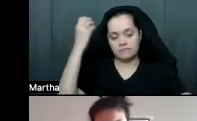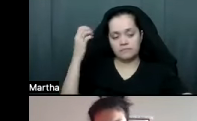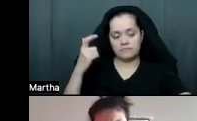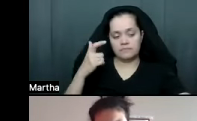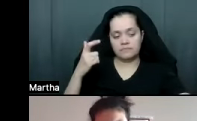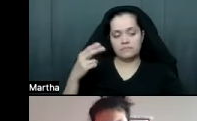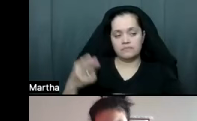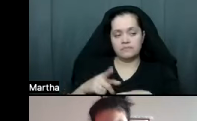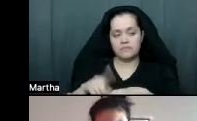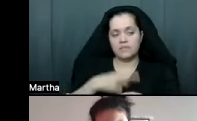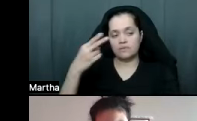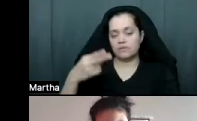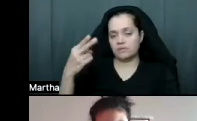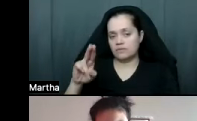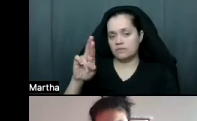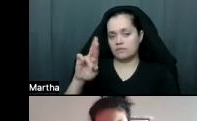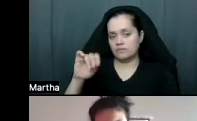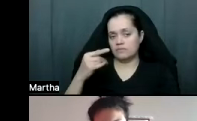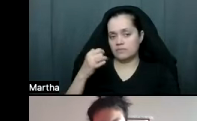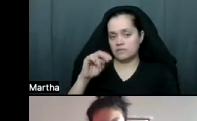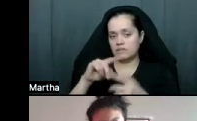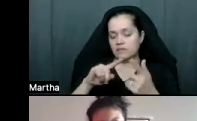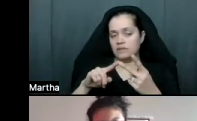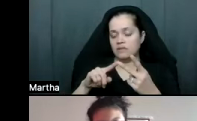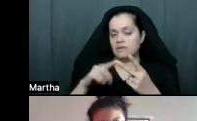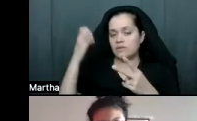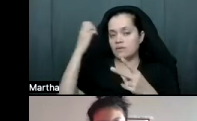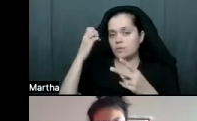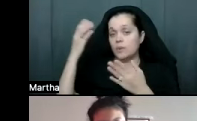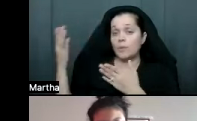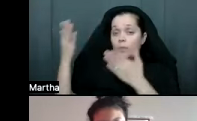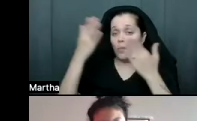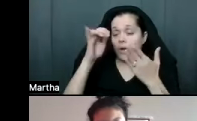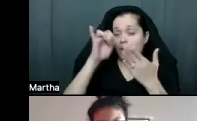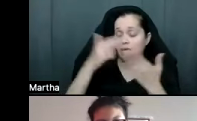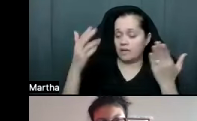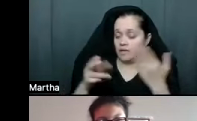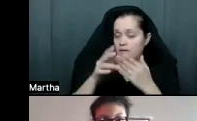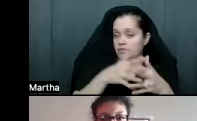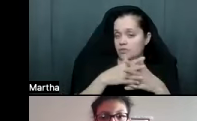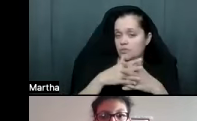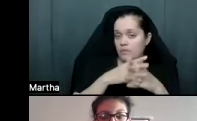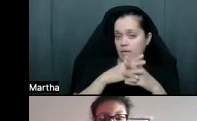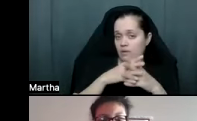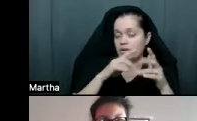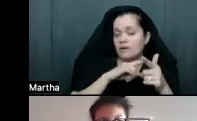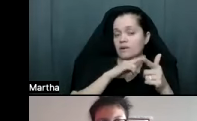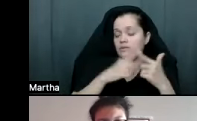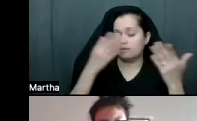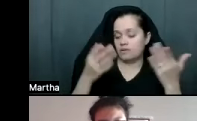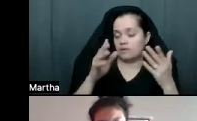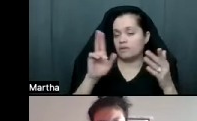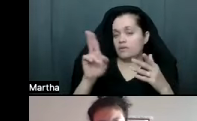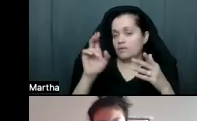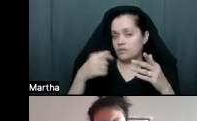of urbanization. Europeans, though, brought that to America, and so we in the United States have a long